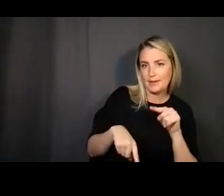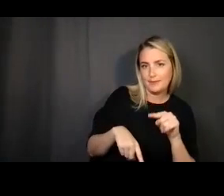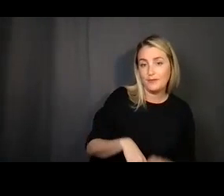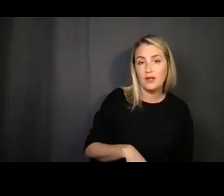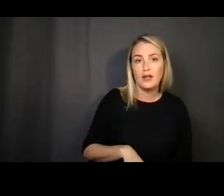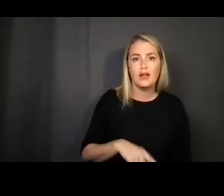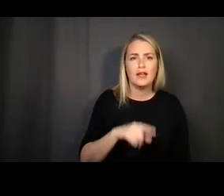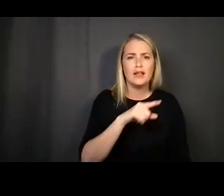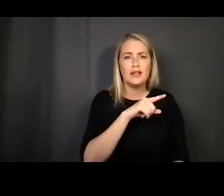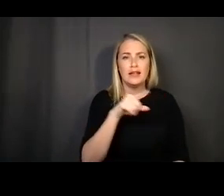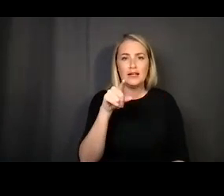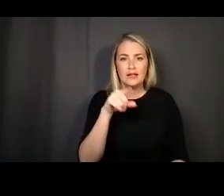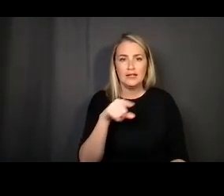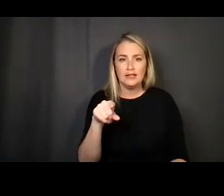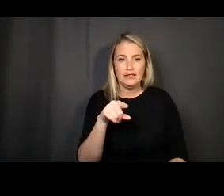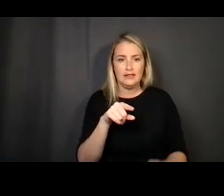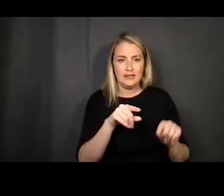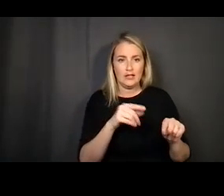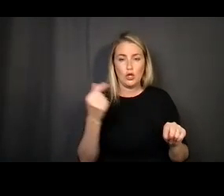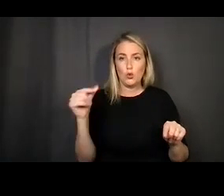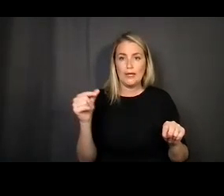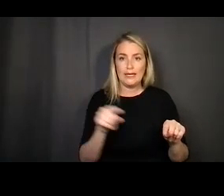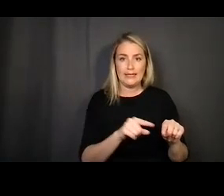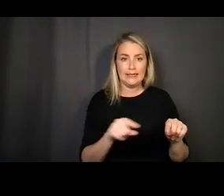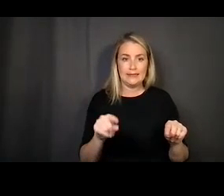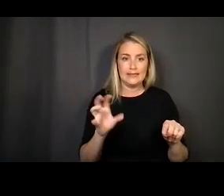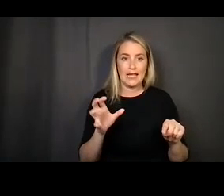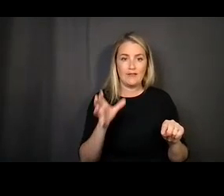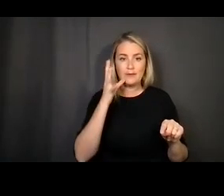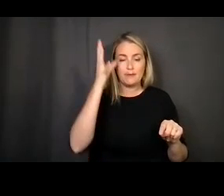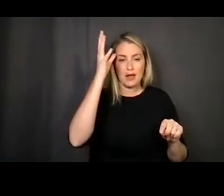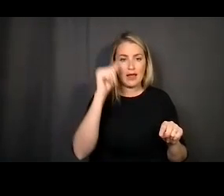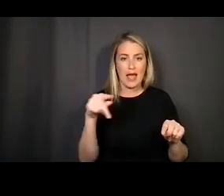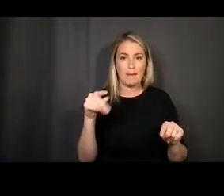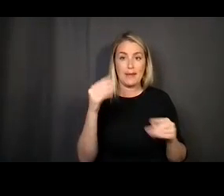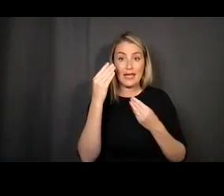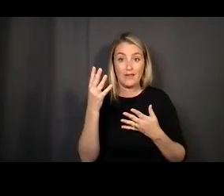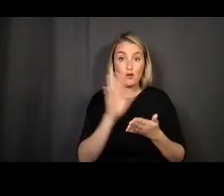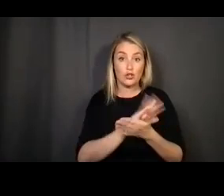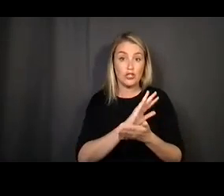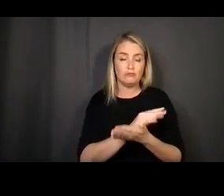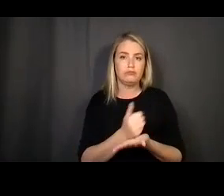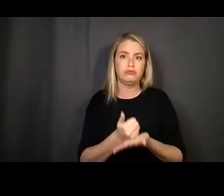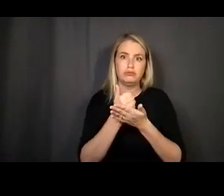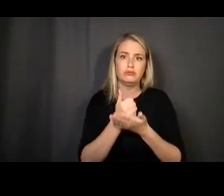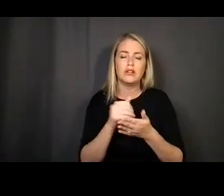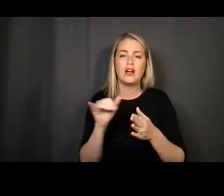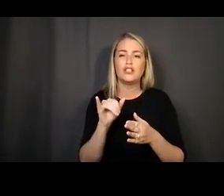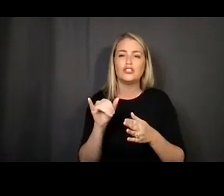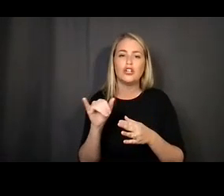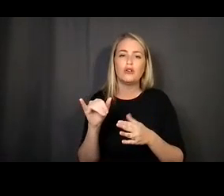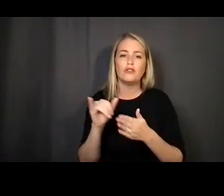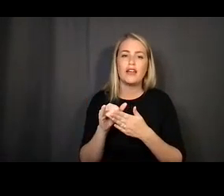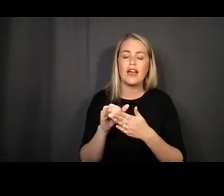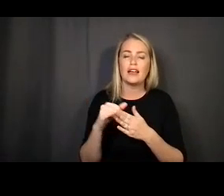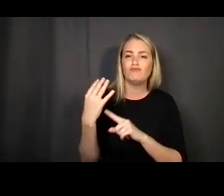desde the la Canvas cuenta de parent app observador. info sheet is super helpful to give you the overview. Este Also, enlace the que están video viendo of en la the parte de observer app abajo from